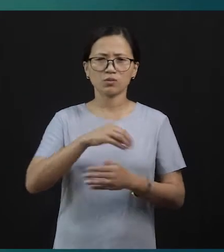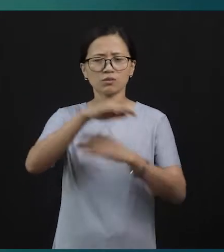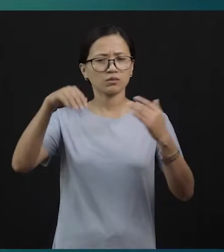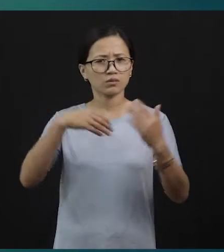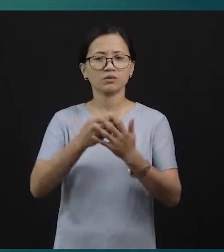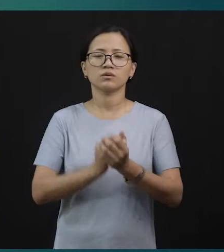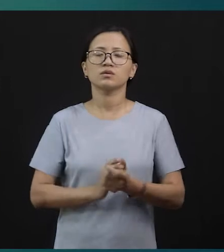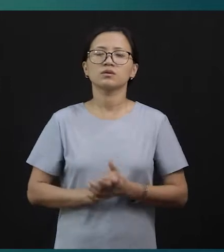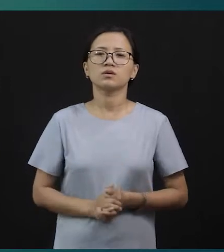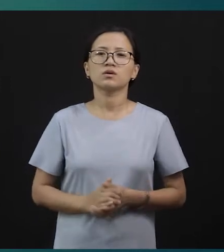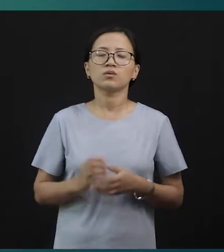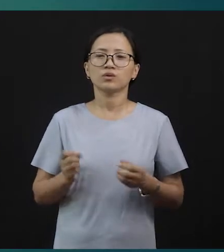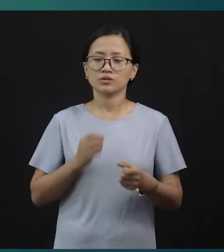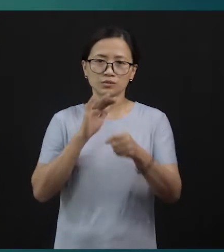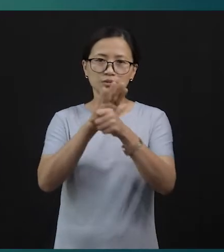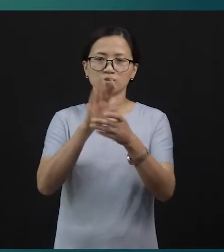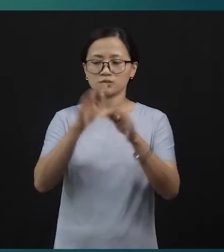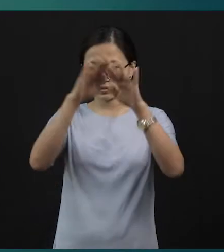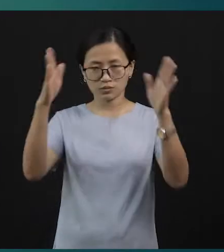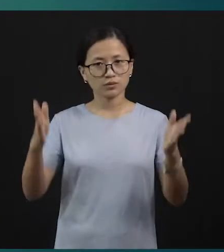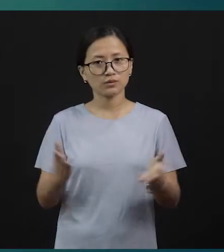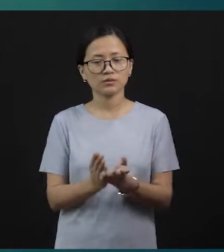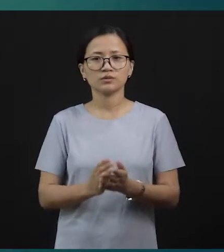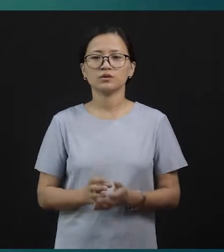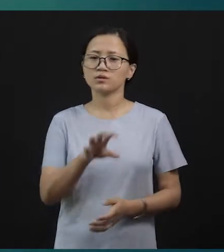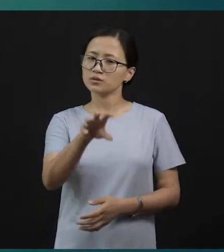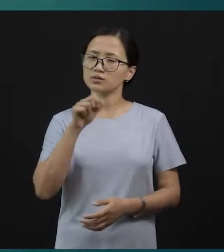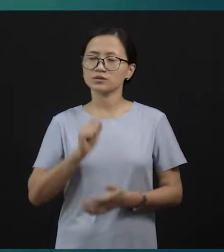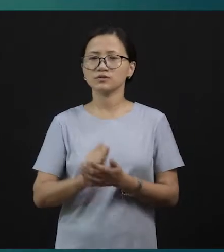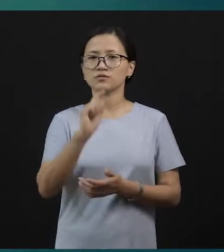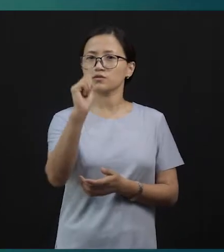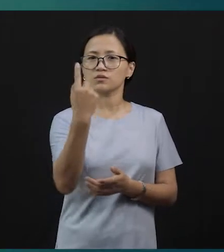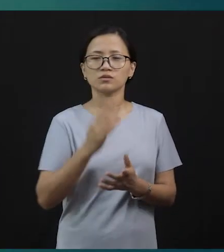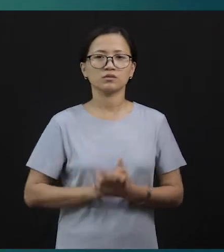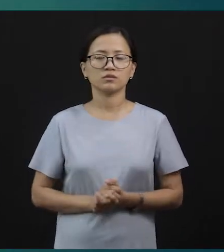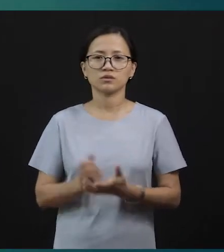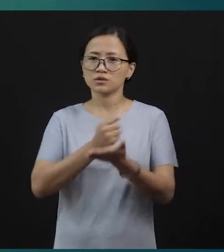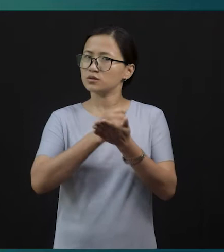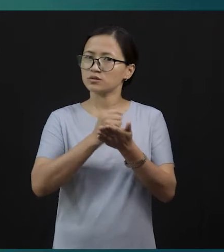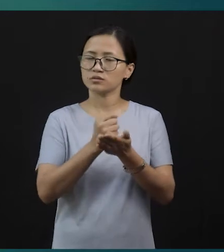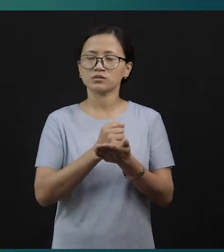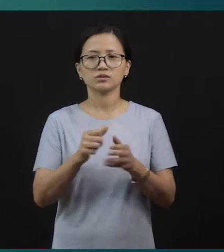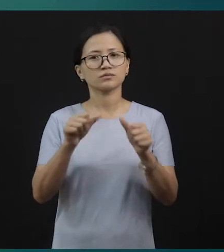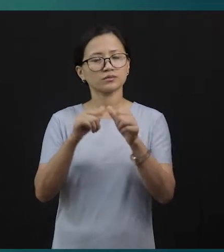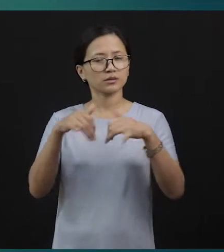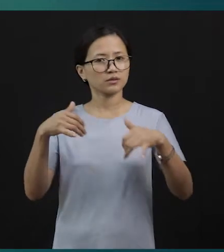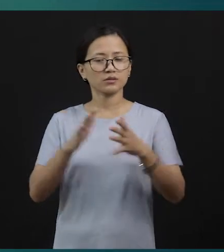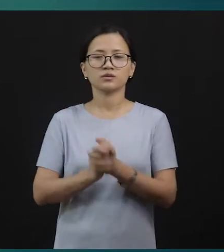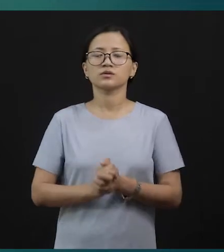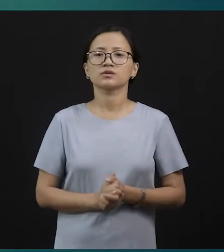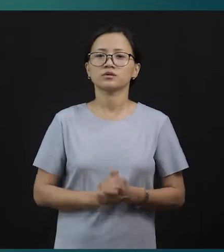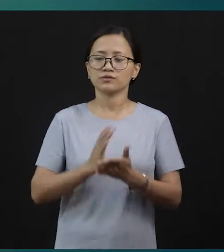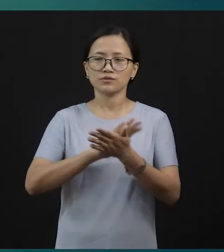excitement when you post a letter to the letterboxes or you receive one. Okay, I want you to try this activity after